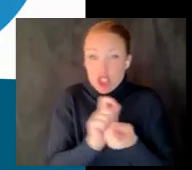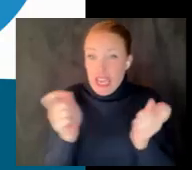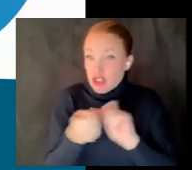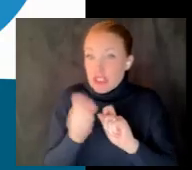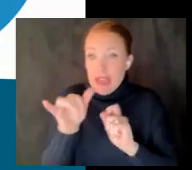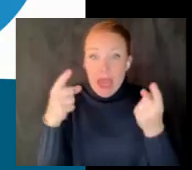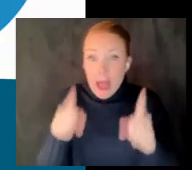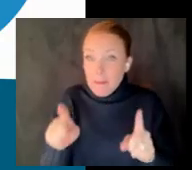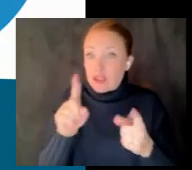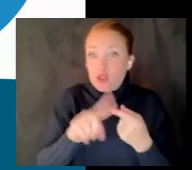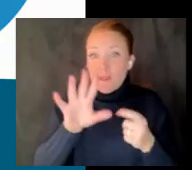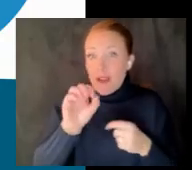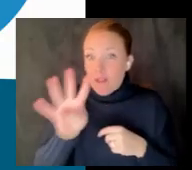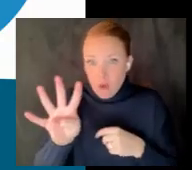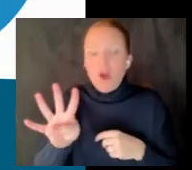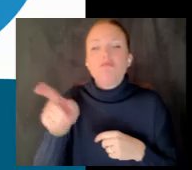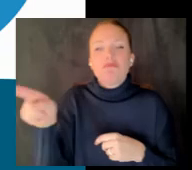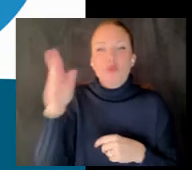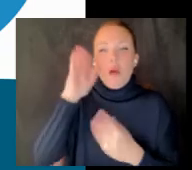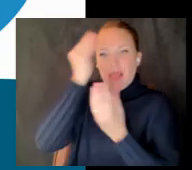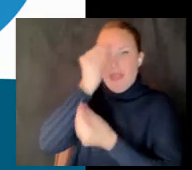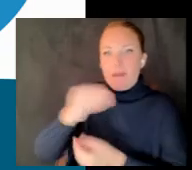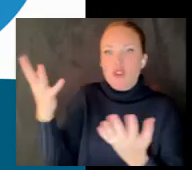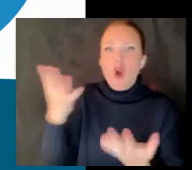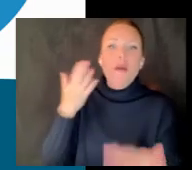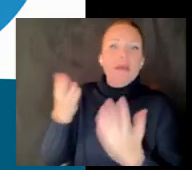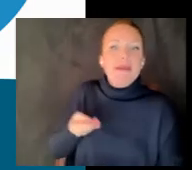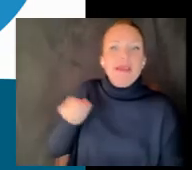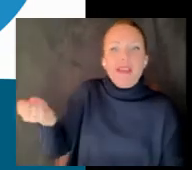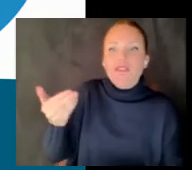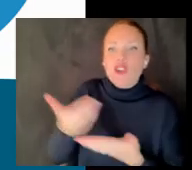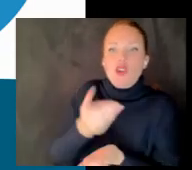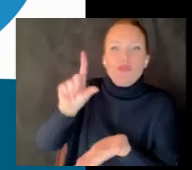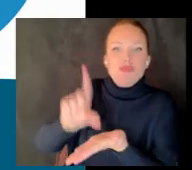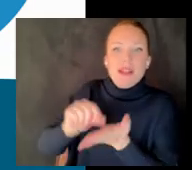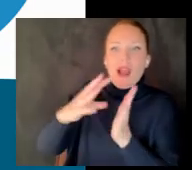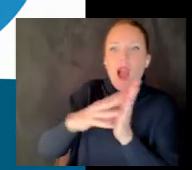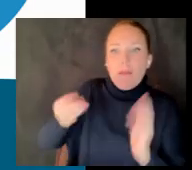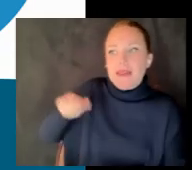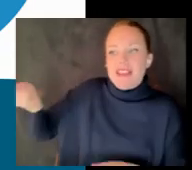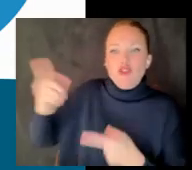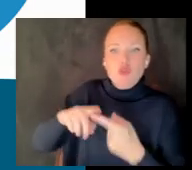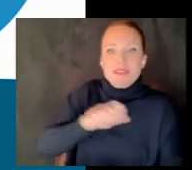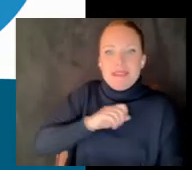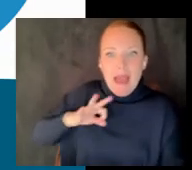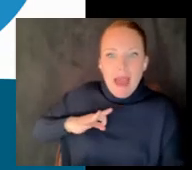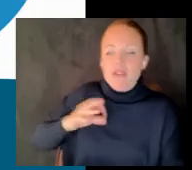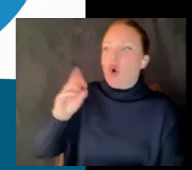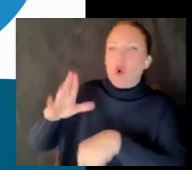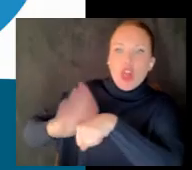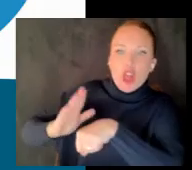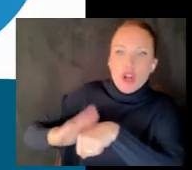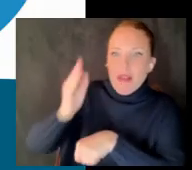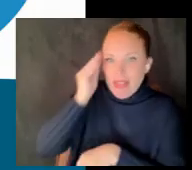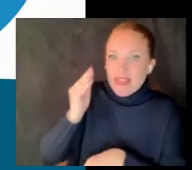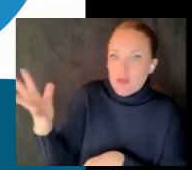the plan. This may happen through providing a printed copy of the new 504 plan to staff, or alerting staff that a new